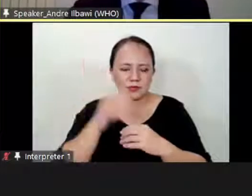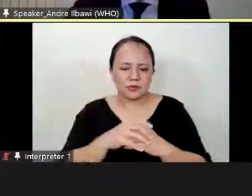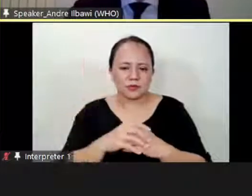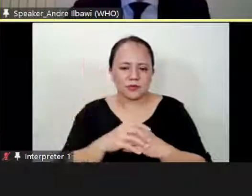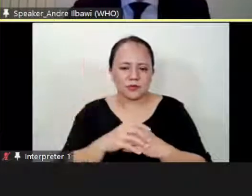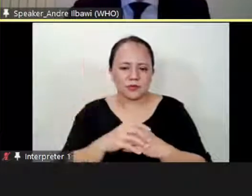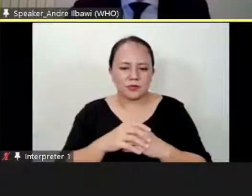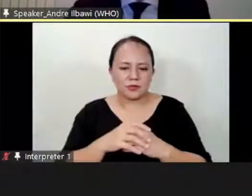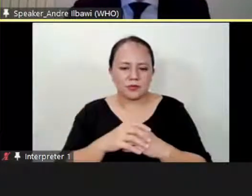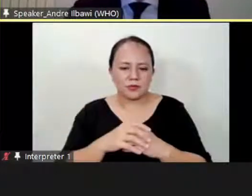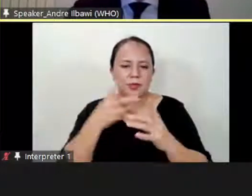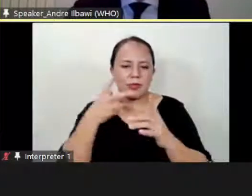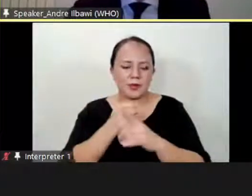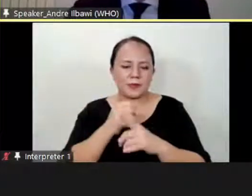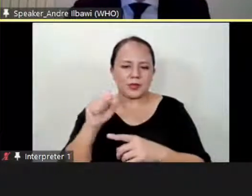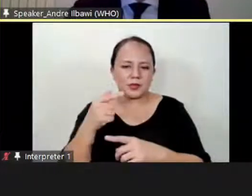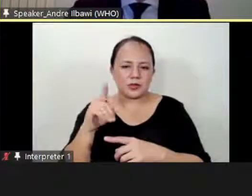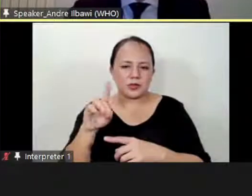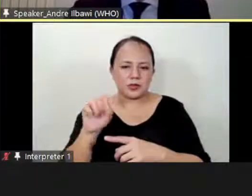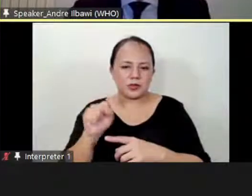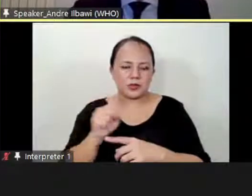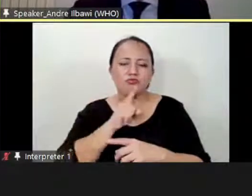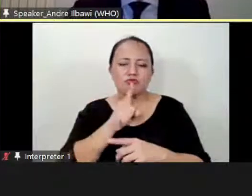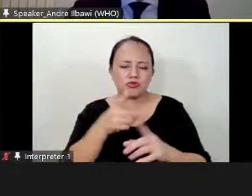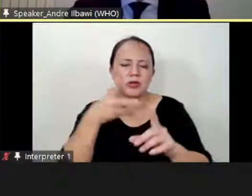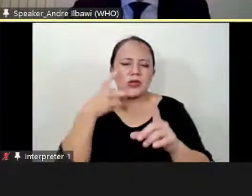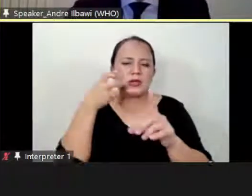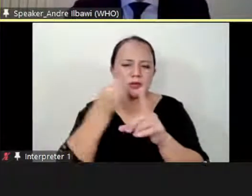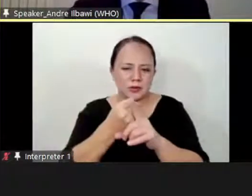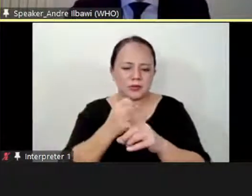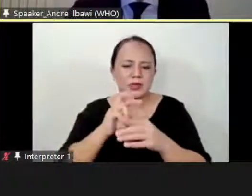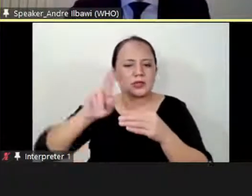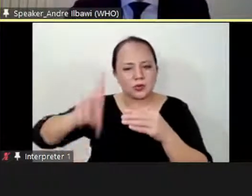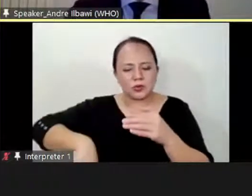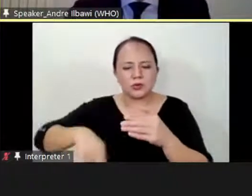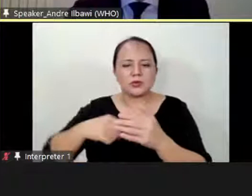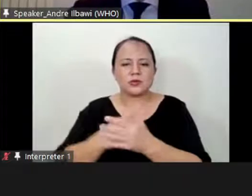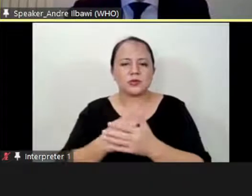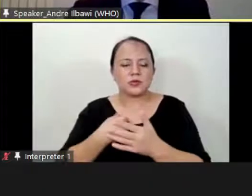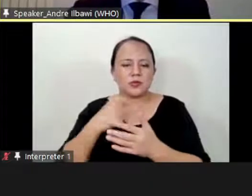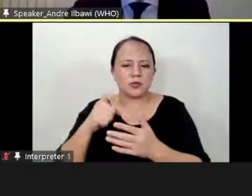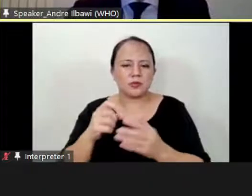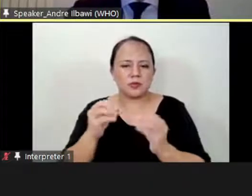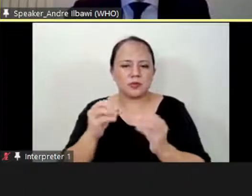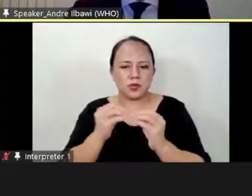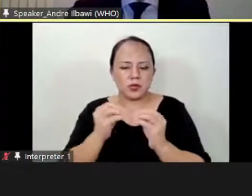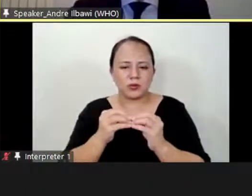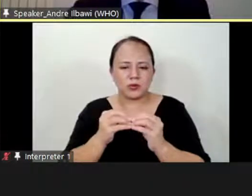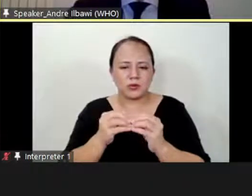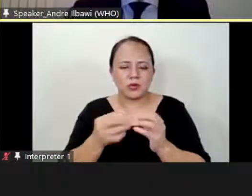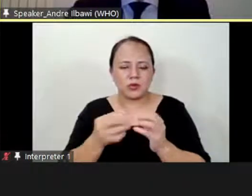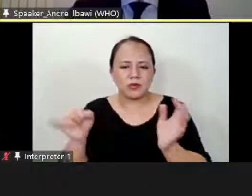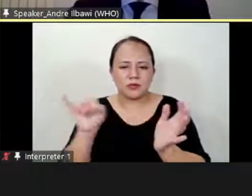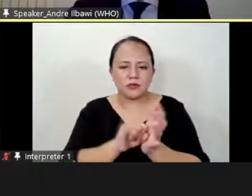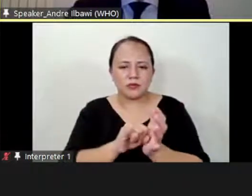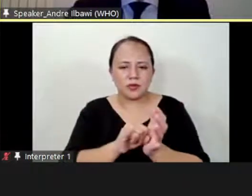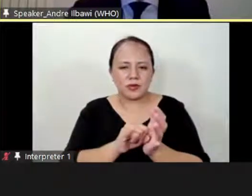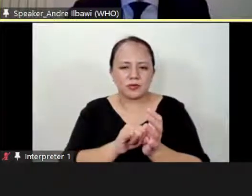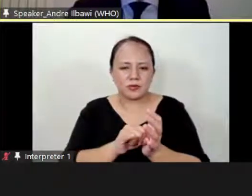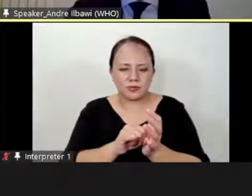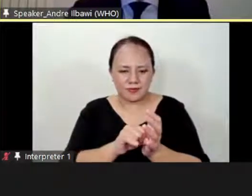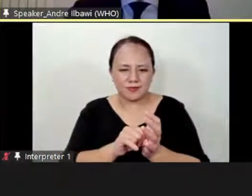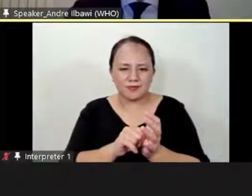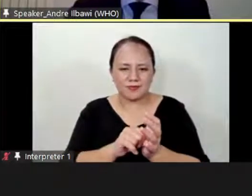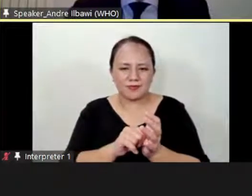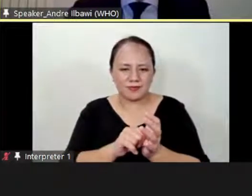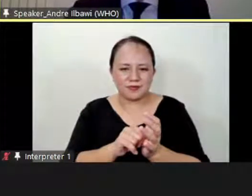the SDGs, for us to truly achieve universal health coverage, we need to think more on how to invest in cancer services. So